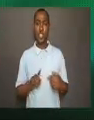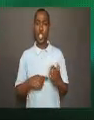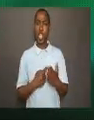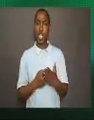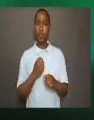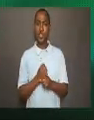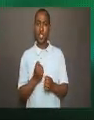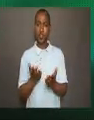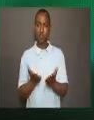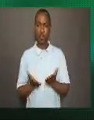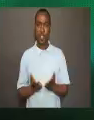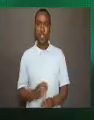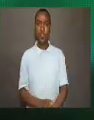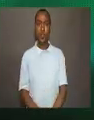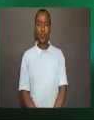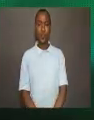as well.